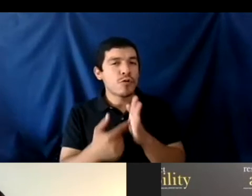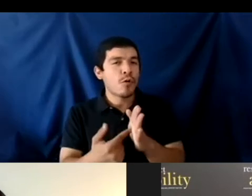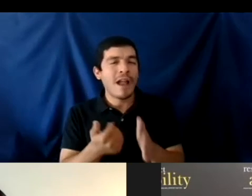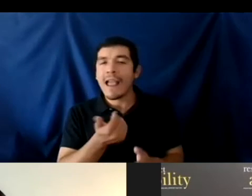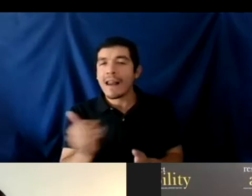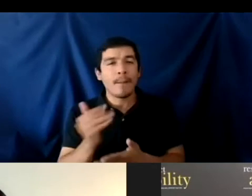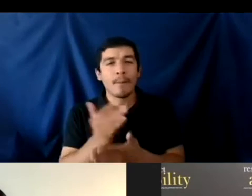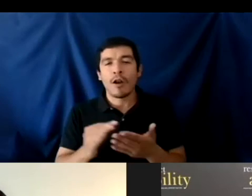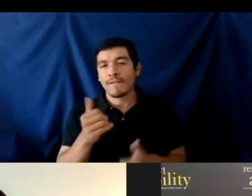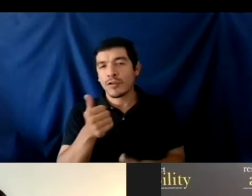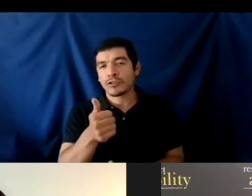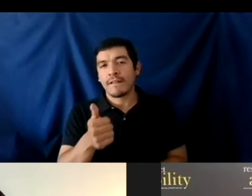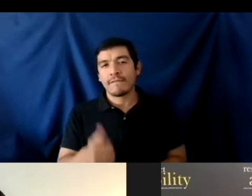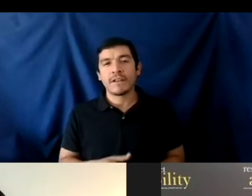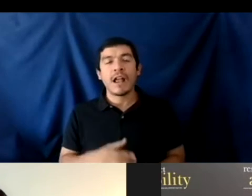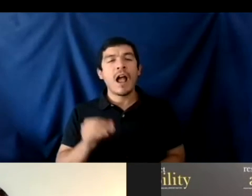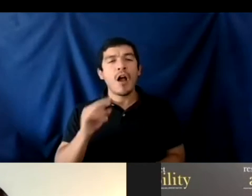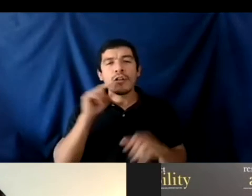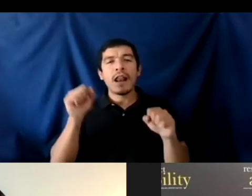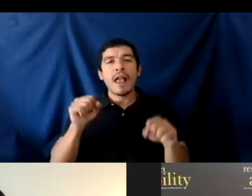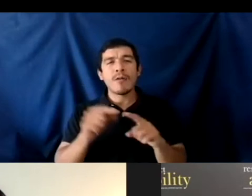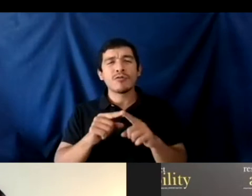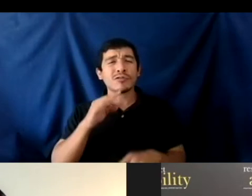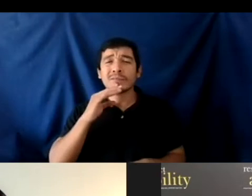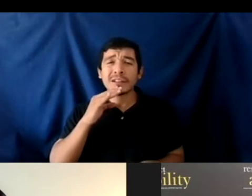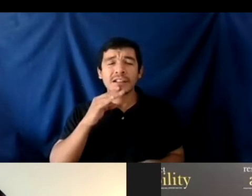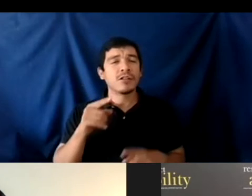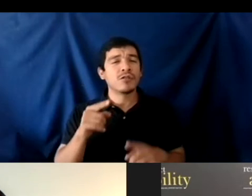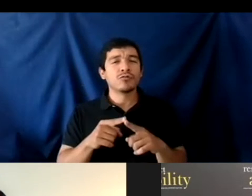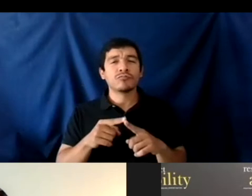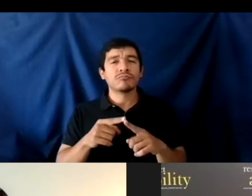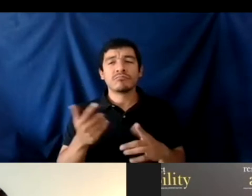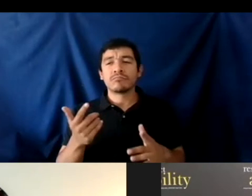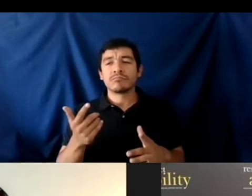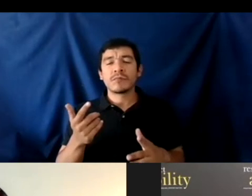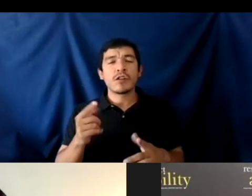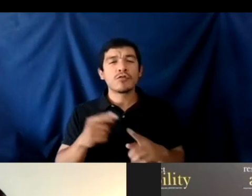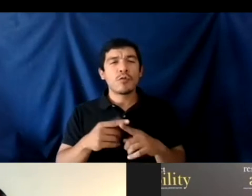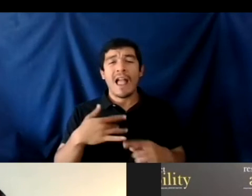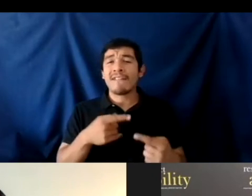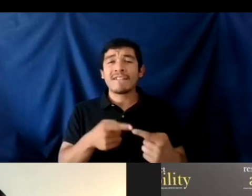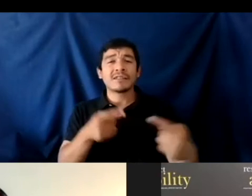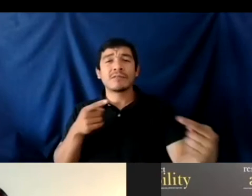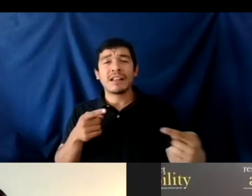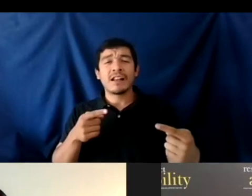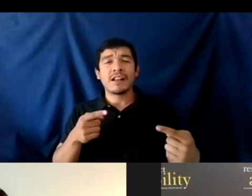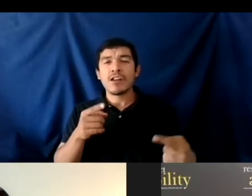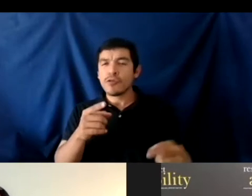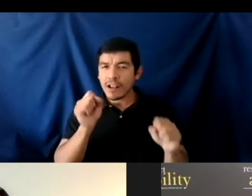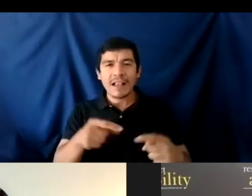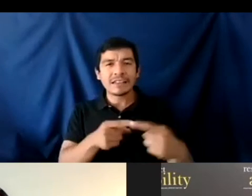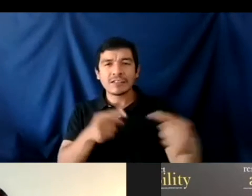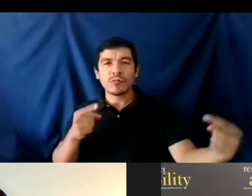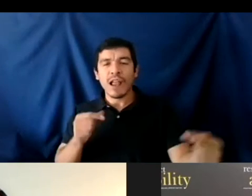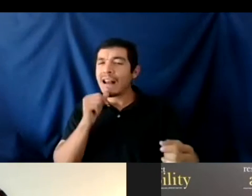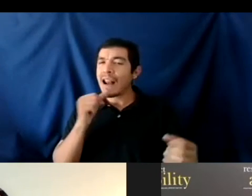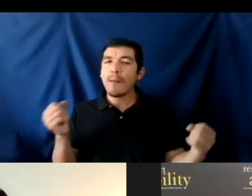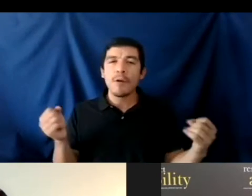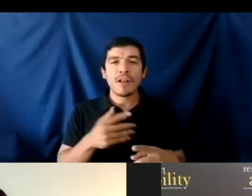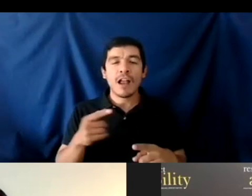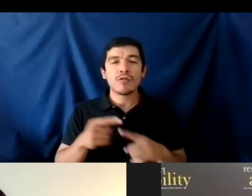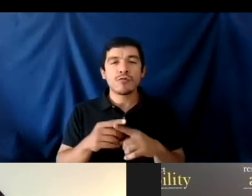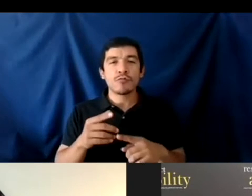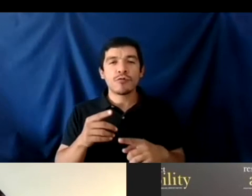that part of yourself, and being able to speak out, being able to have dissenting opinions, being able to disagree, and not being afraid